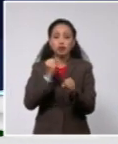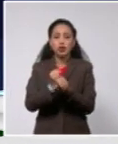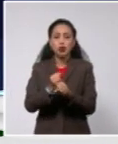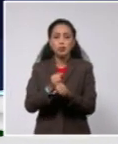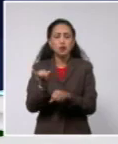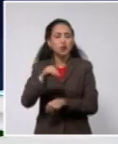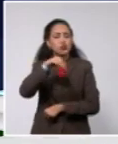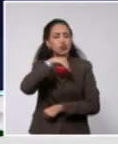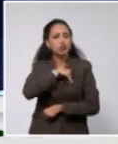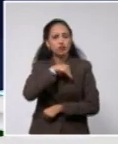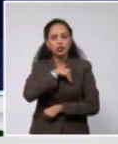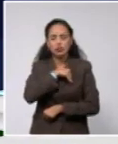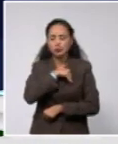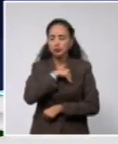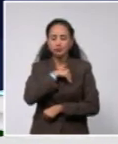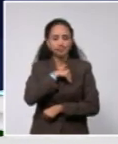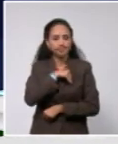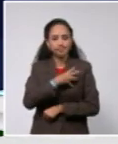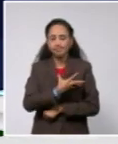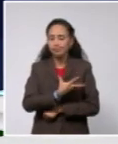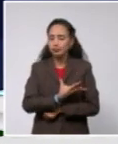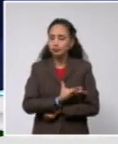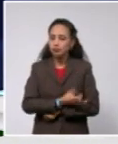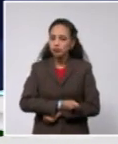his family and friends.